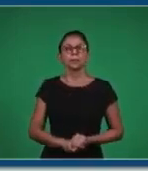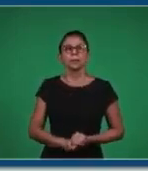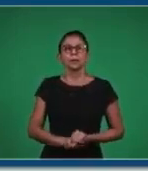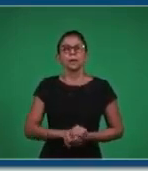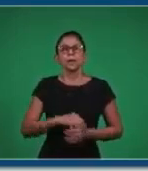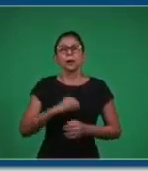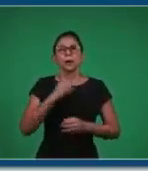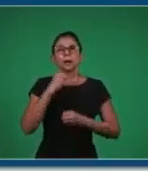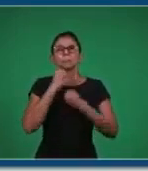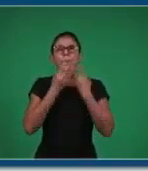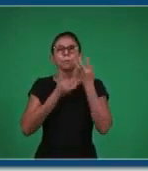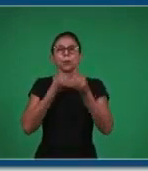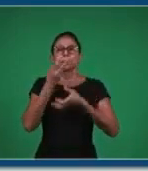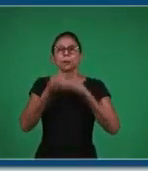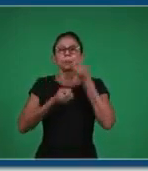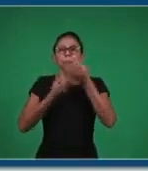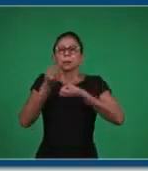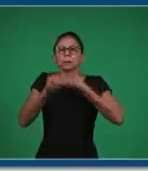speaks non-stop,